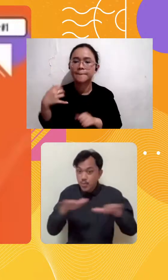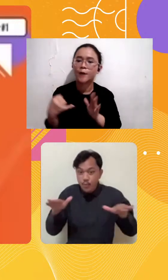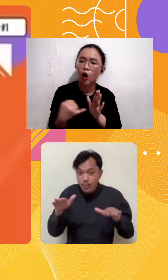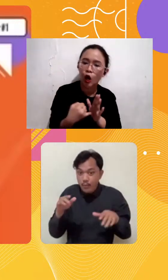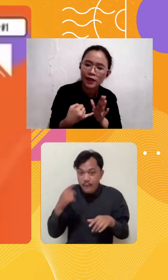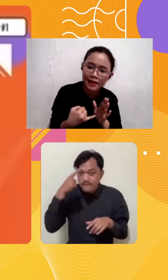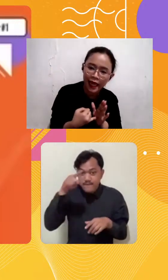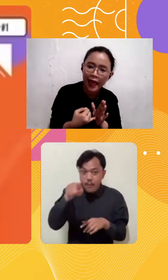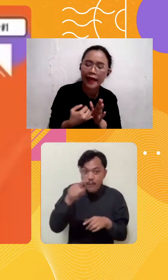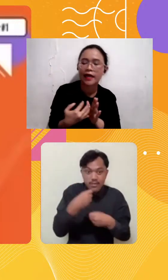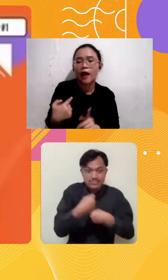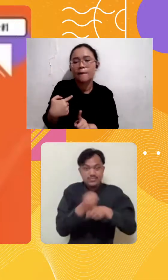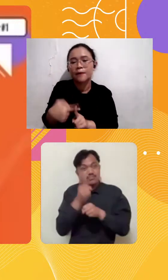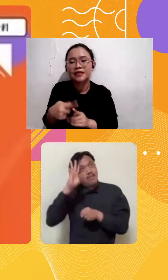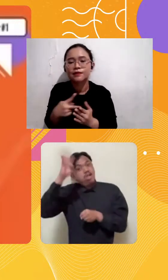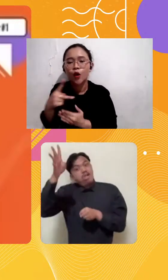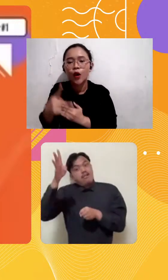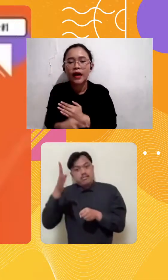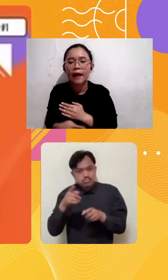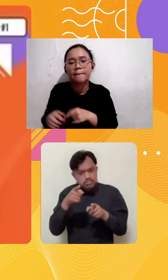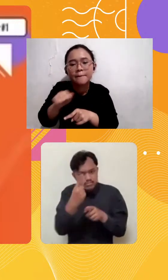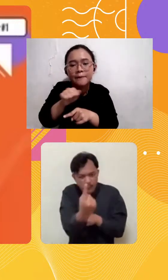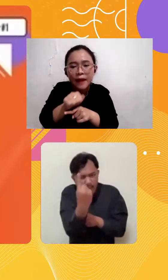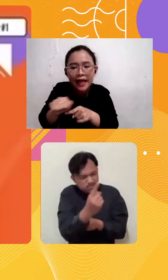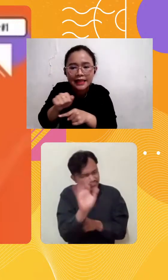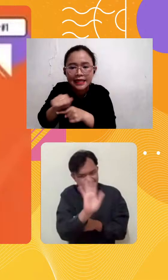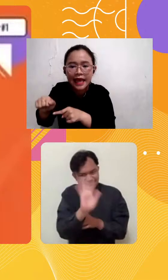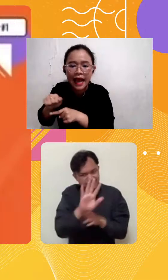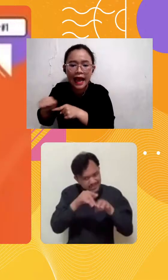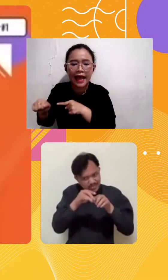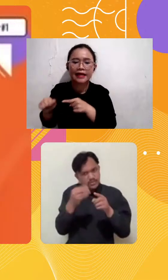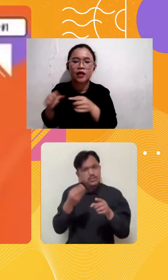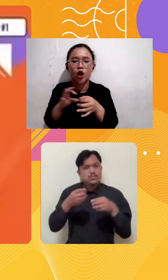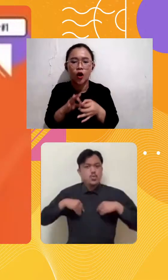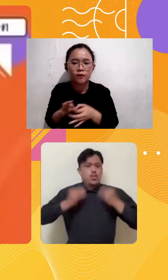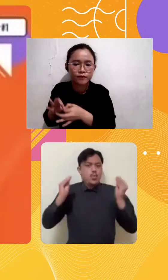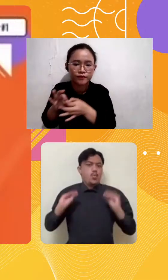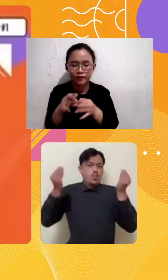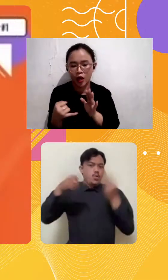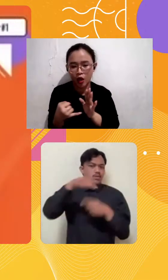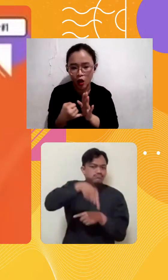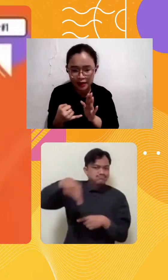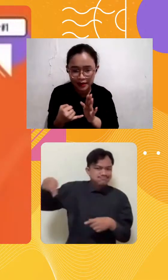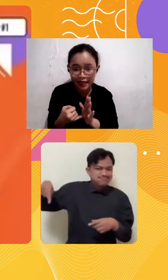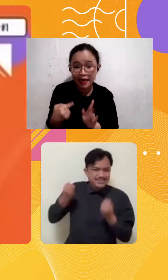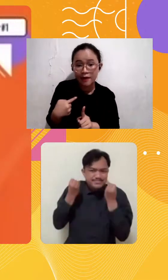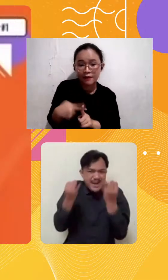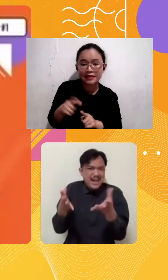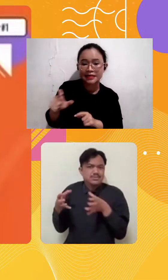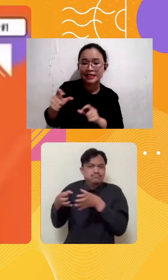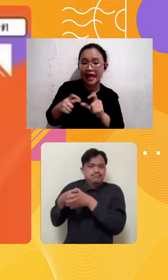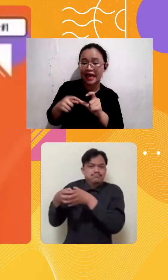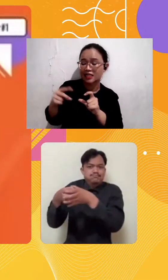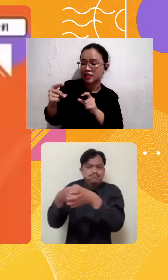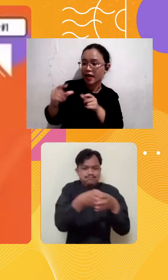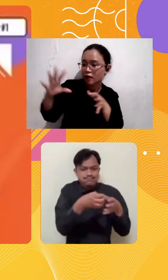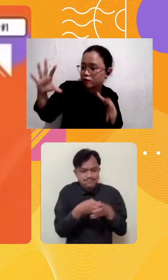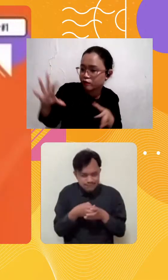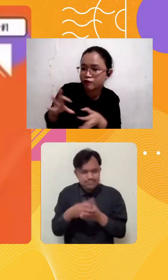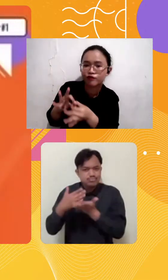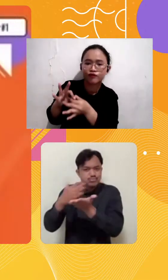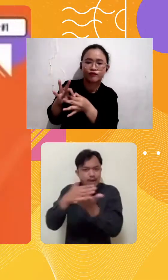training, and also you with also partnership with brand to develop the CSE curriculum. I think that's